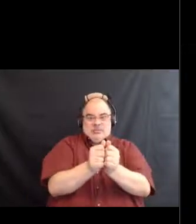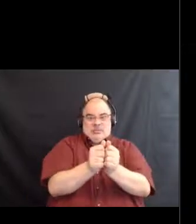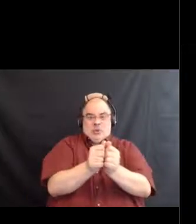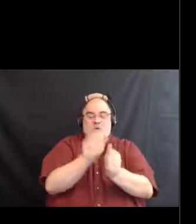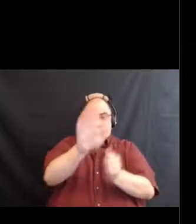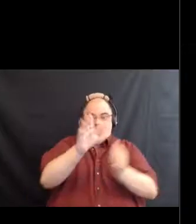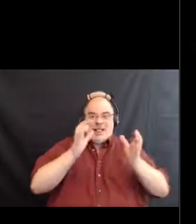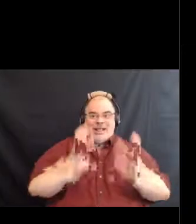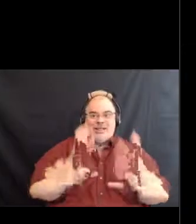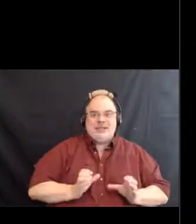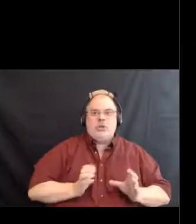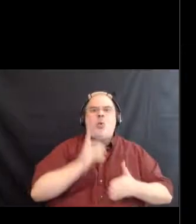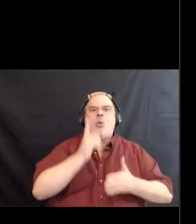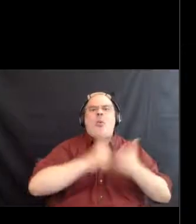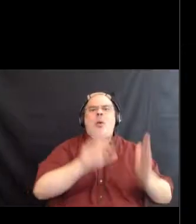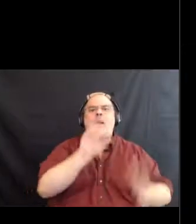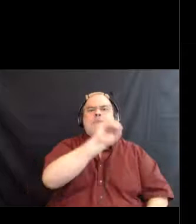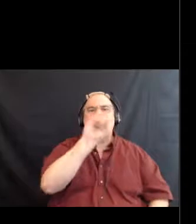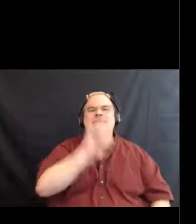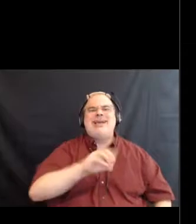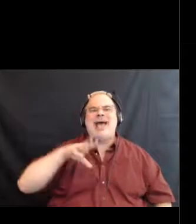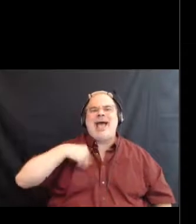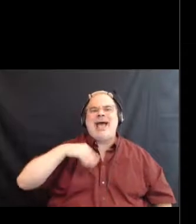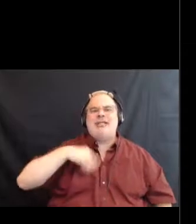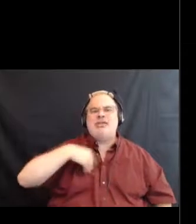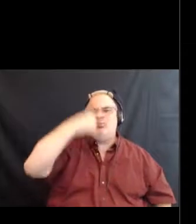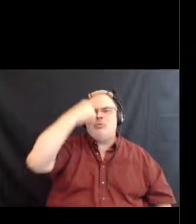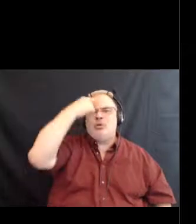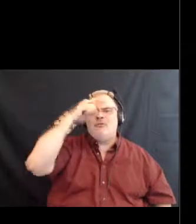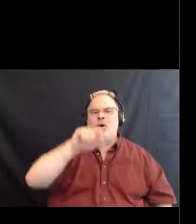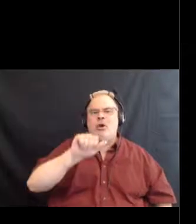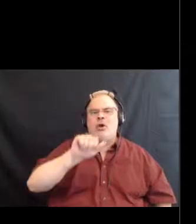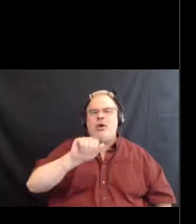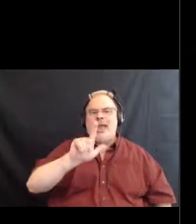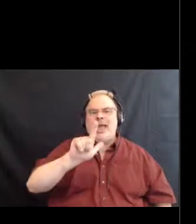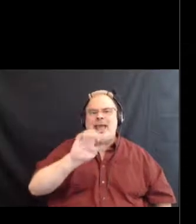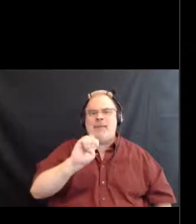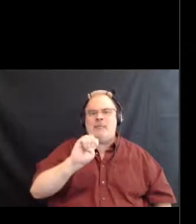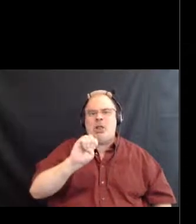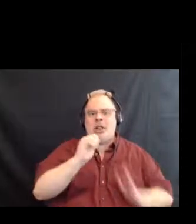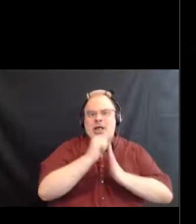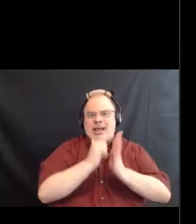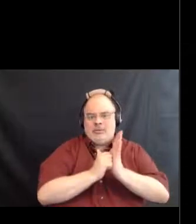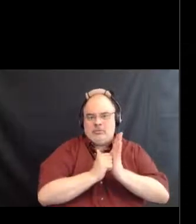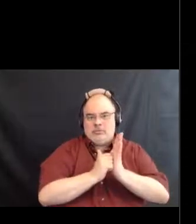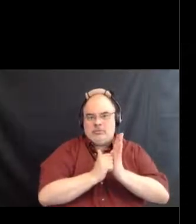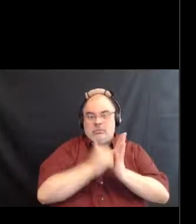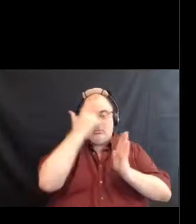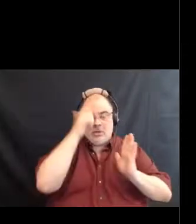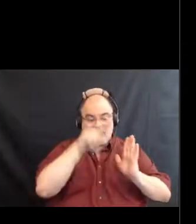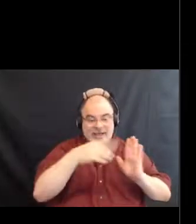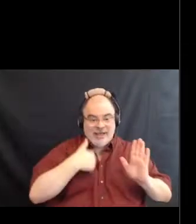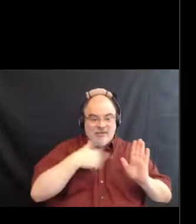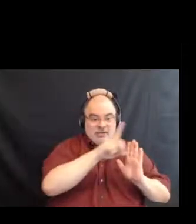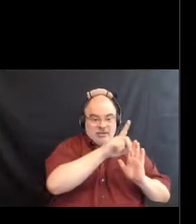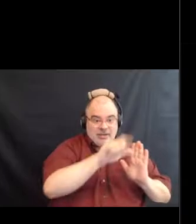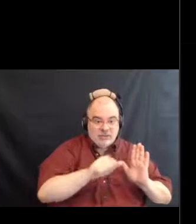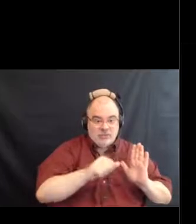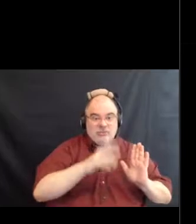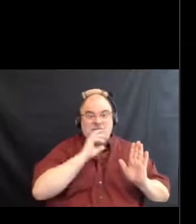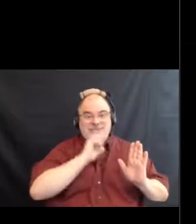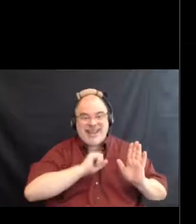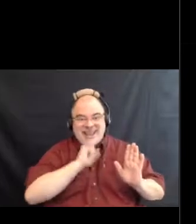what percentage of them are eligible for an ABLE account? So based on the diagnosis, and then also the age. I think